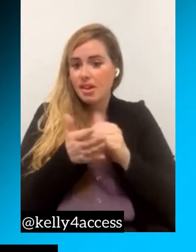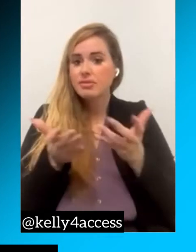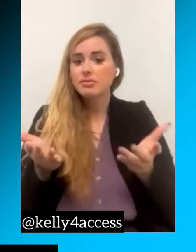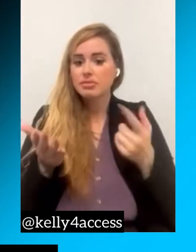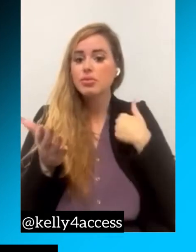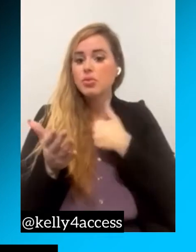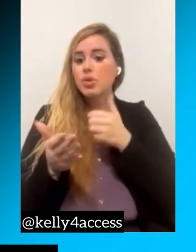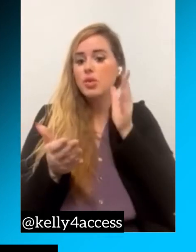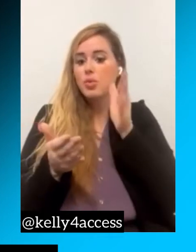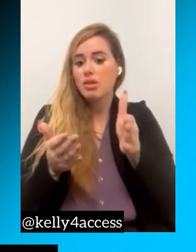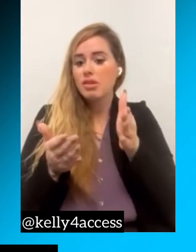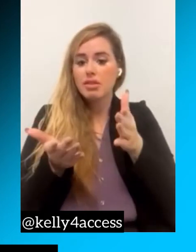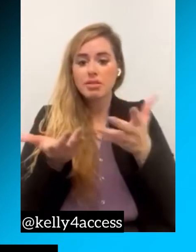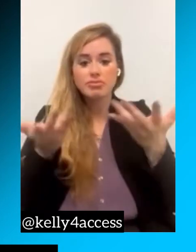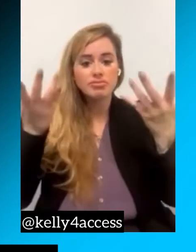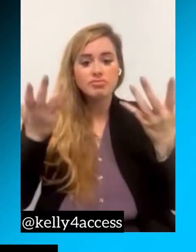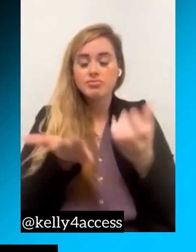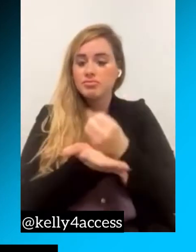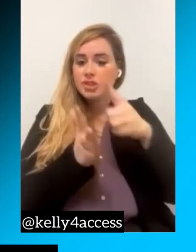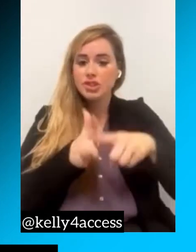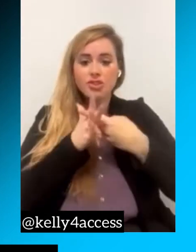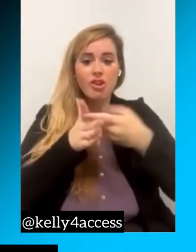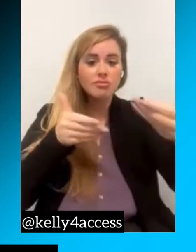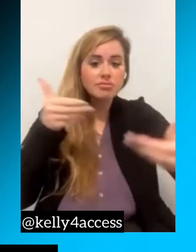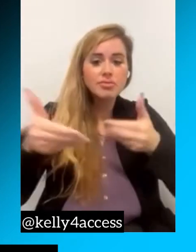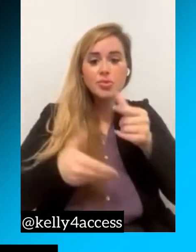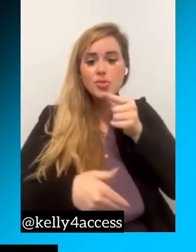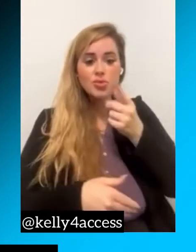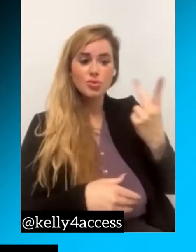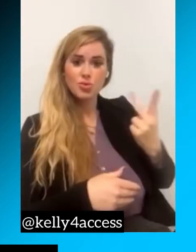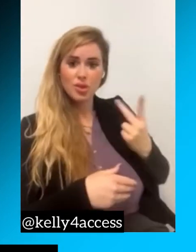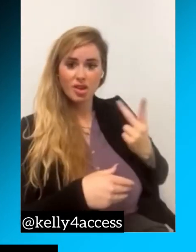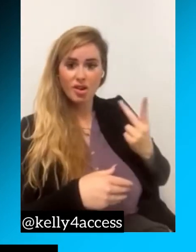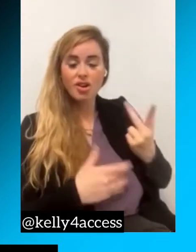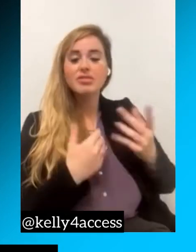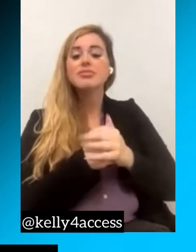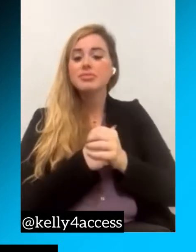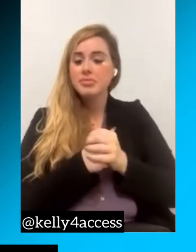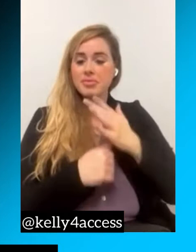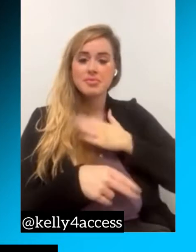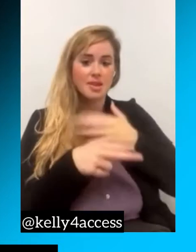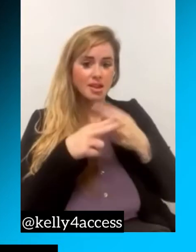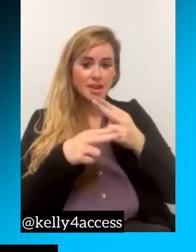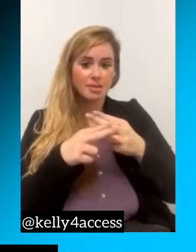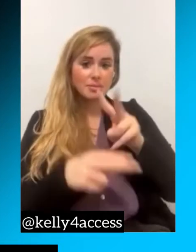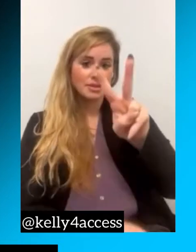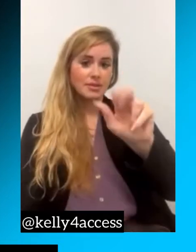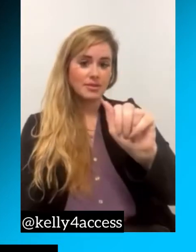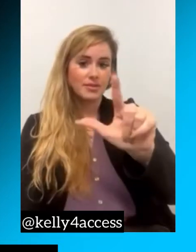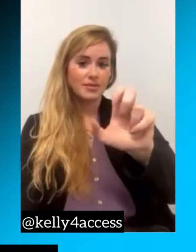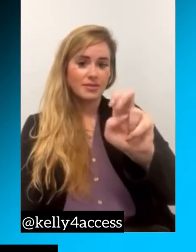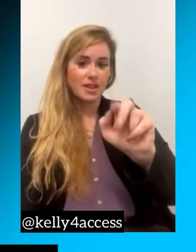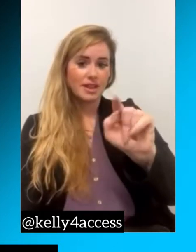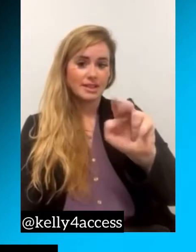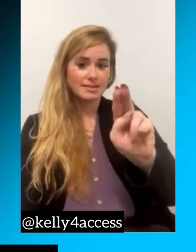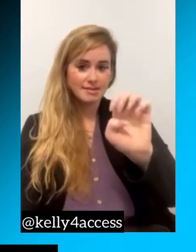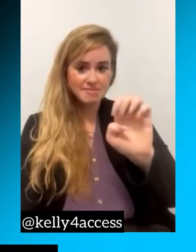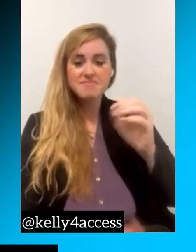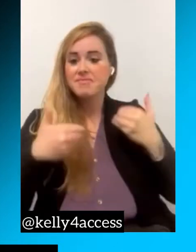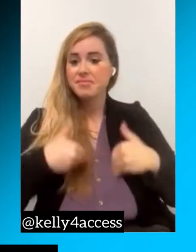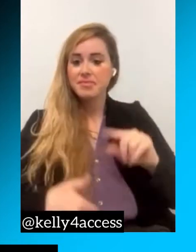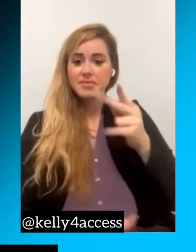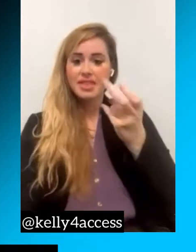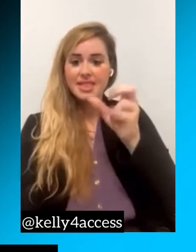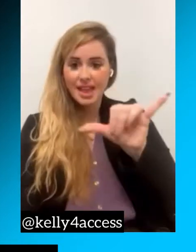we will get started with some introductions of who we are. So my name is Valentíne. My pronouns are they, them. And I believe in